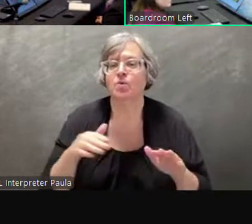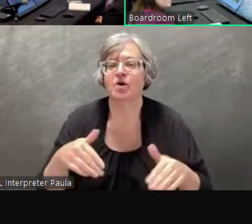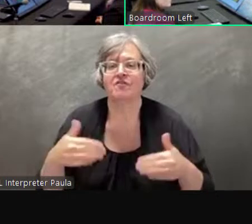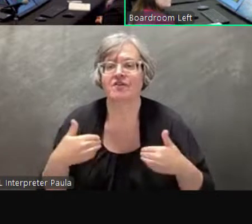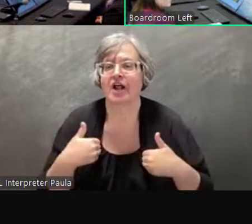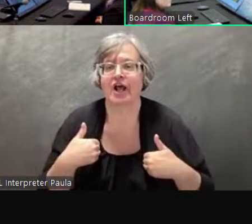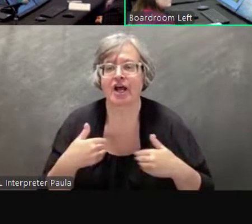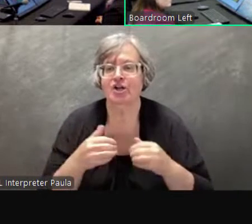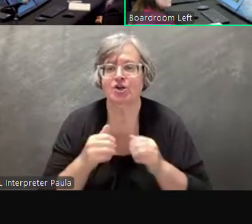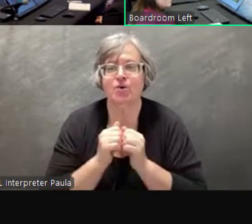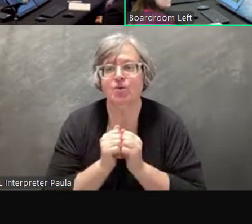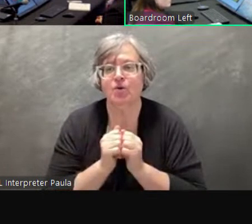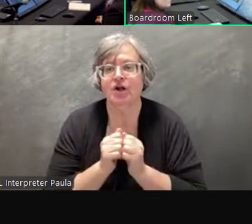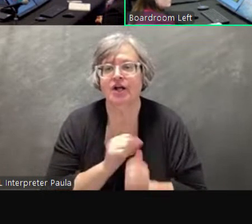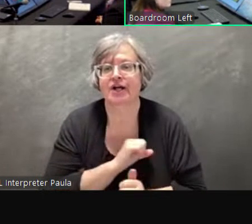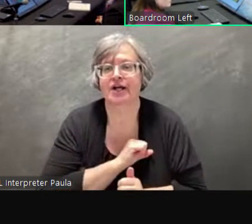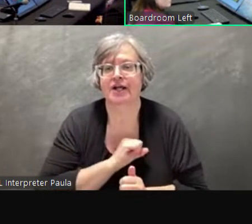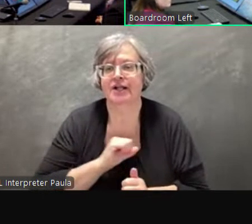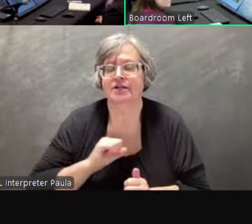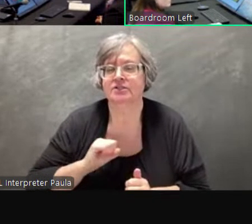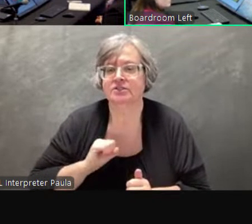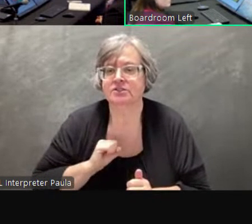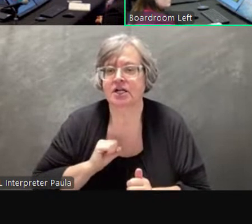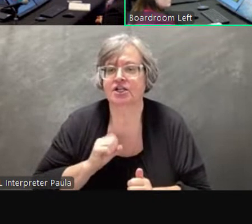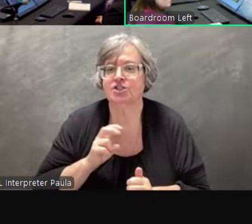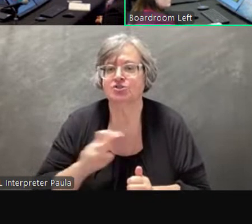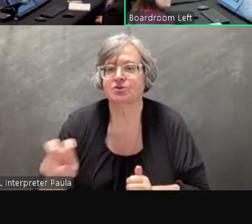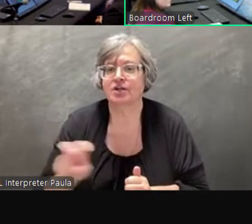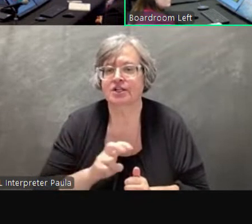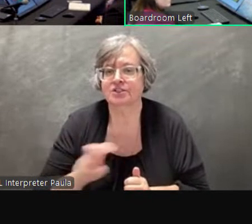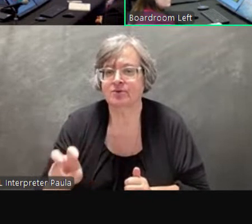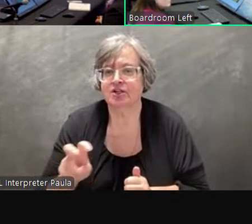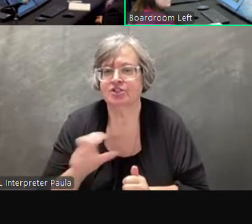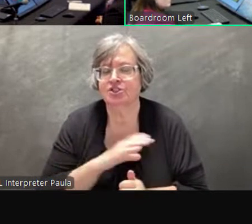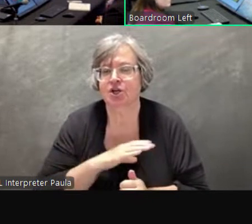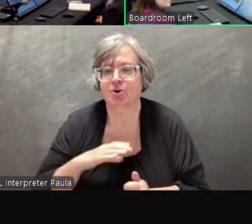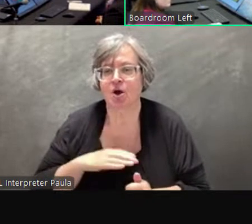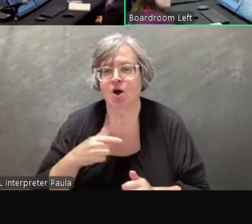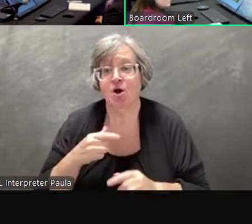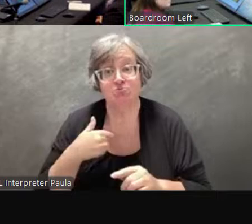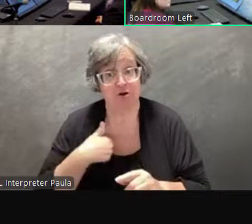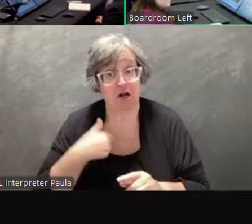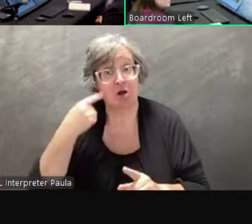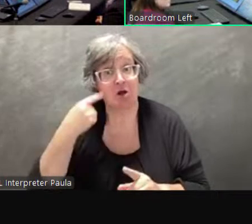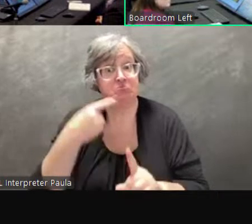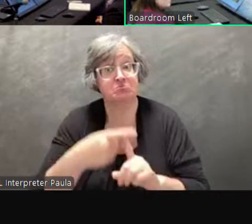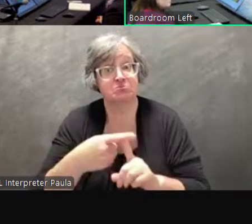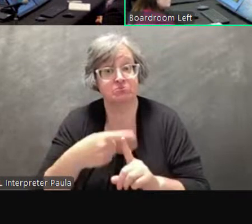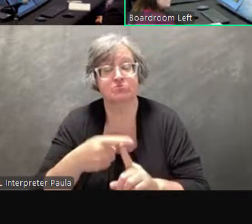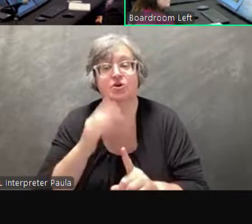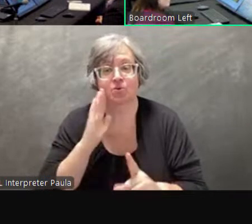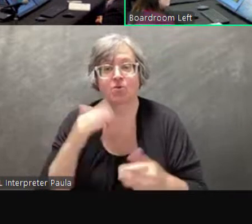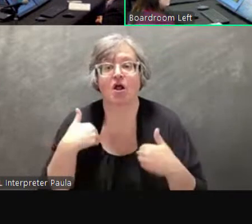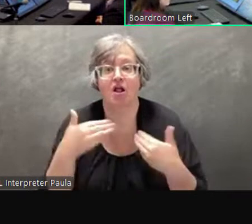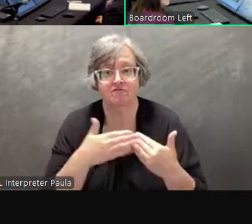with the Senate Transportation Committee, but I'm optimistic and hopeful that we will have it as we move